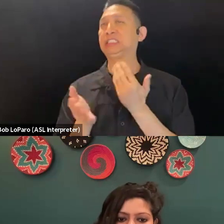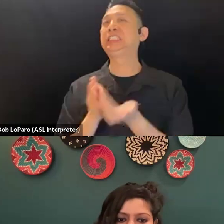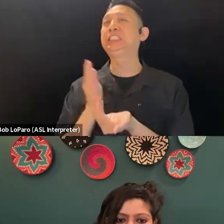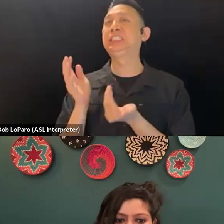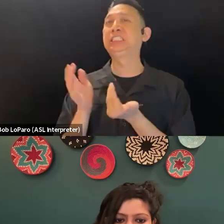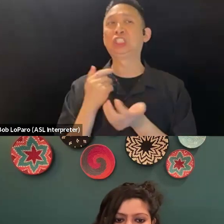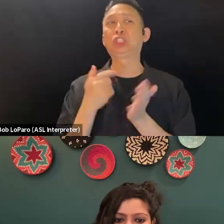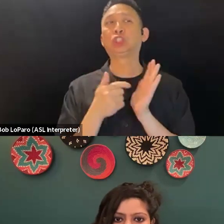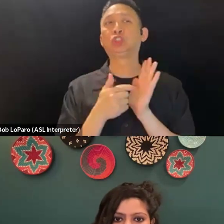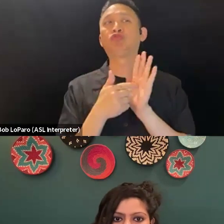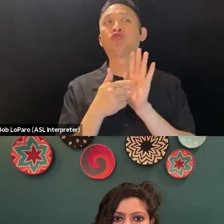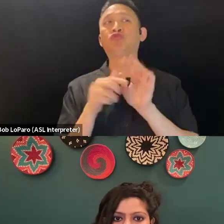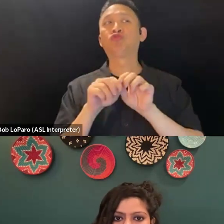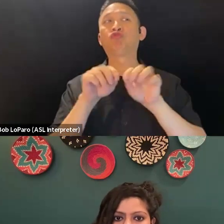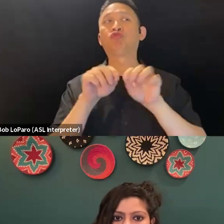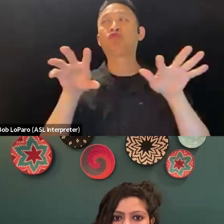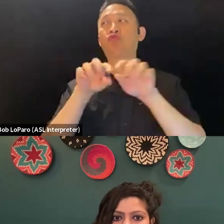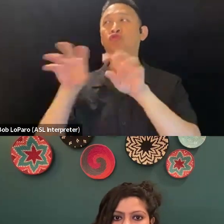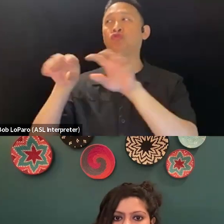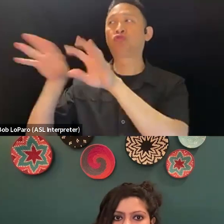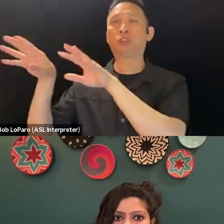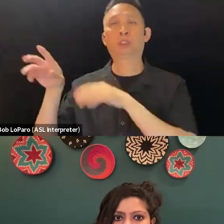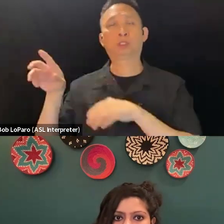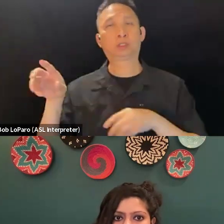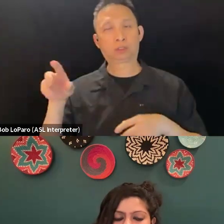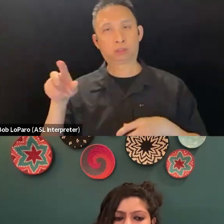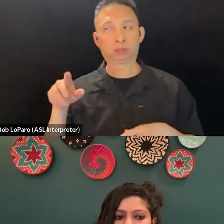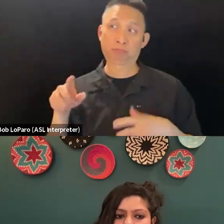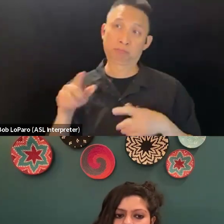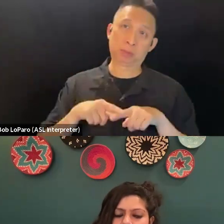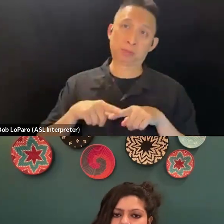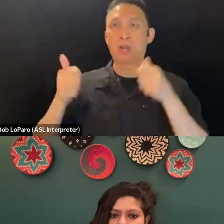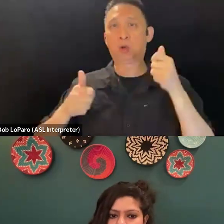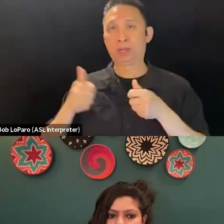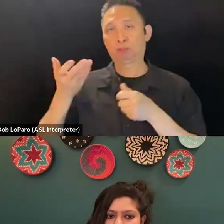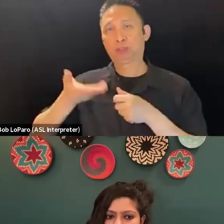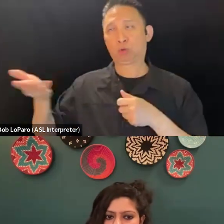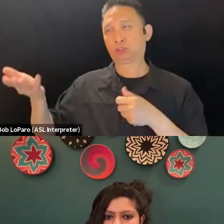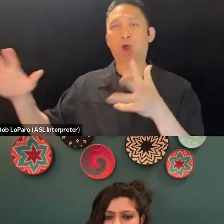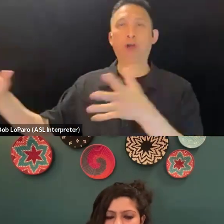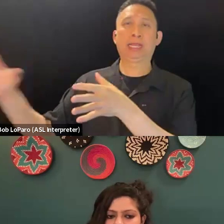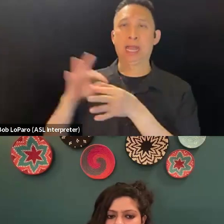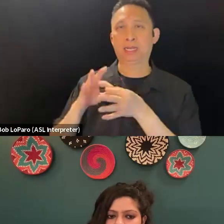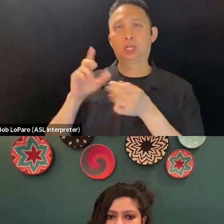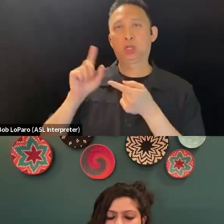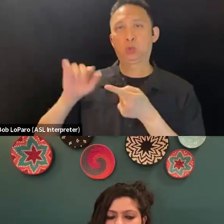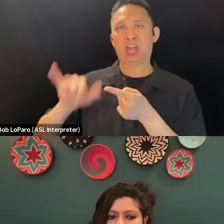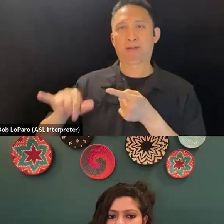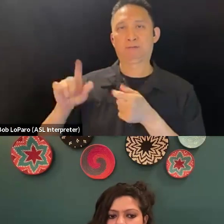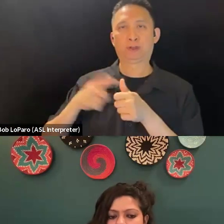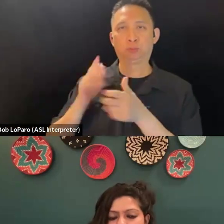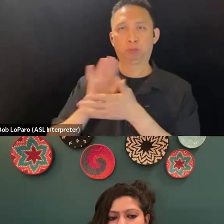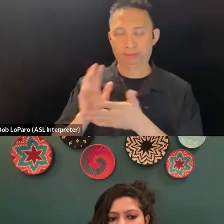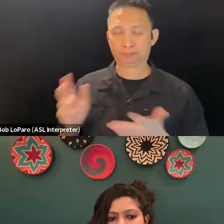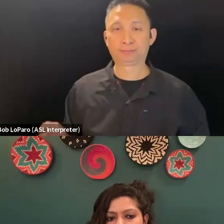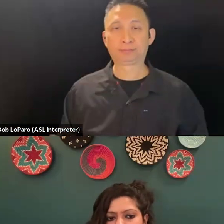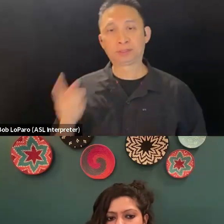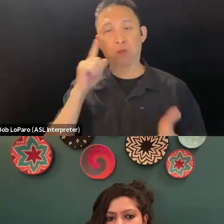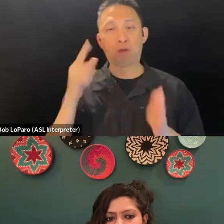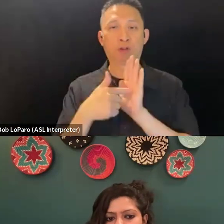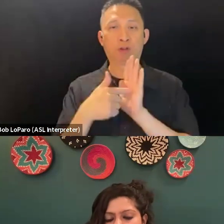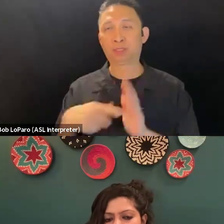about the funding structure. But I kind of also want to go in another